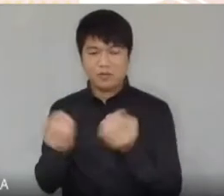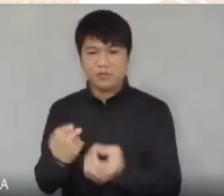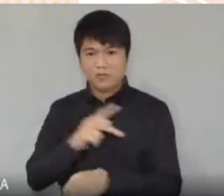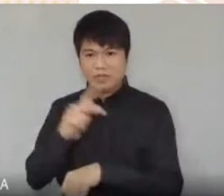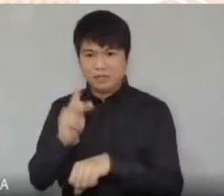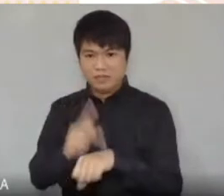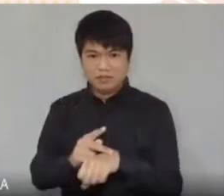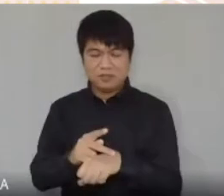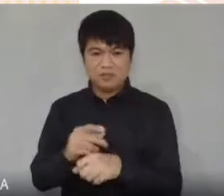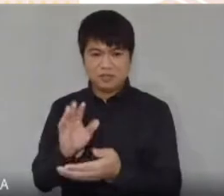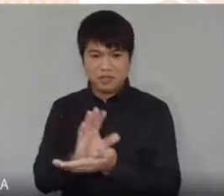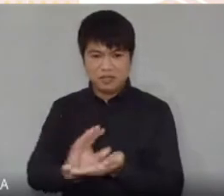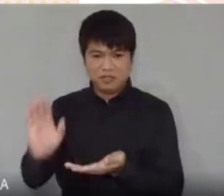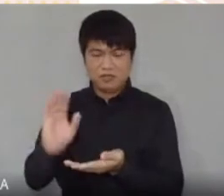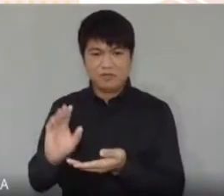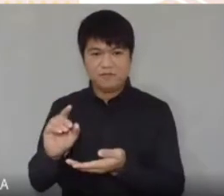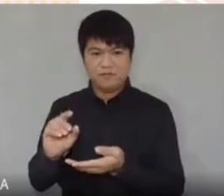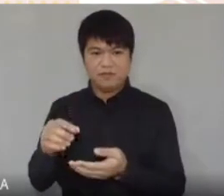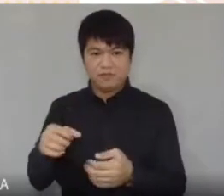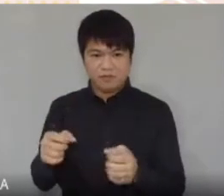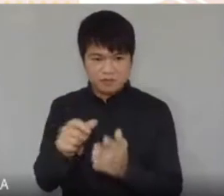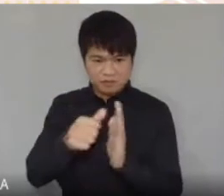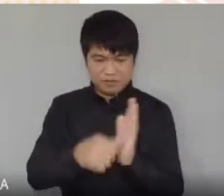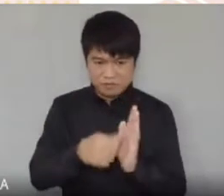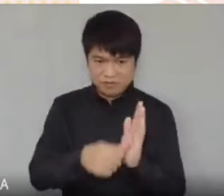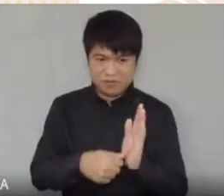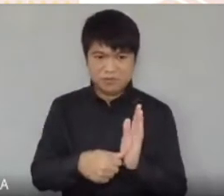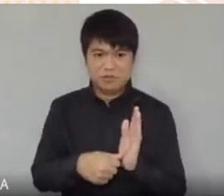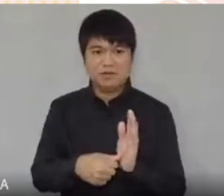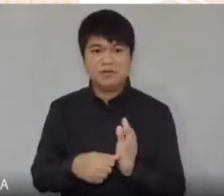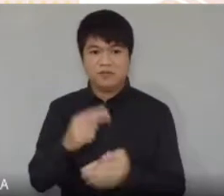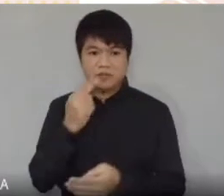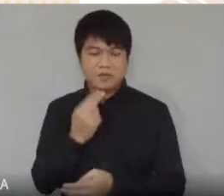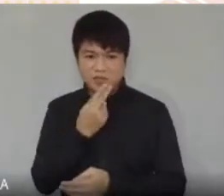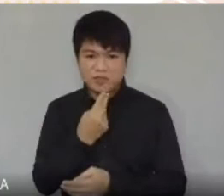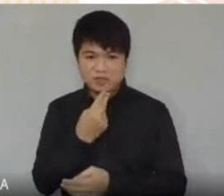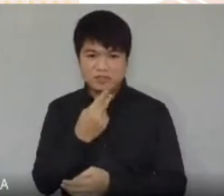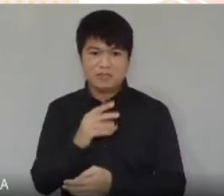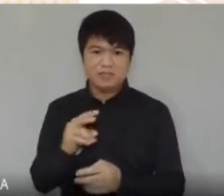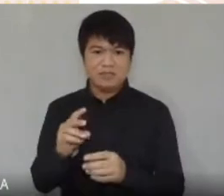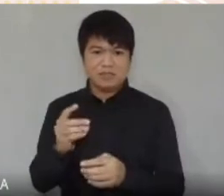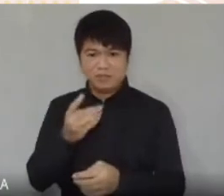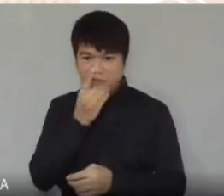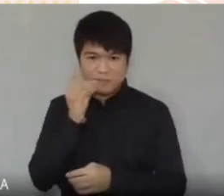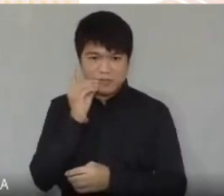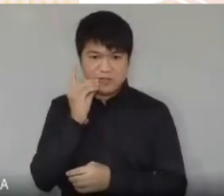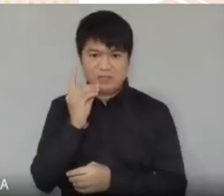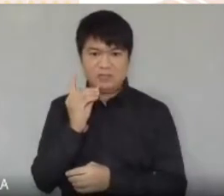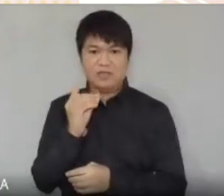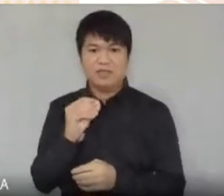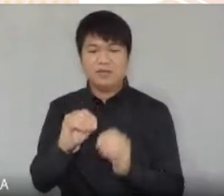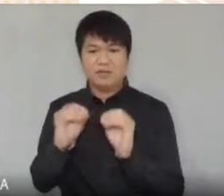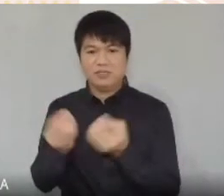Health XPH, CU Doc, Medify, the Luzon Crisis Assistance Team, the